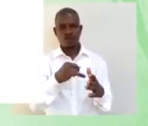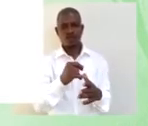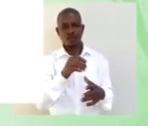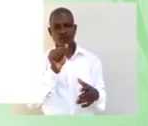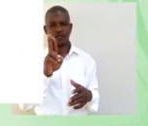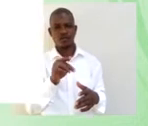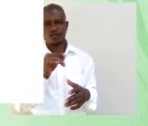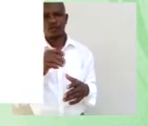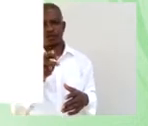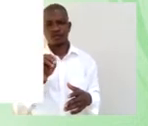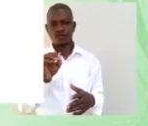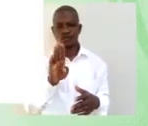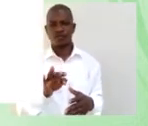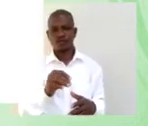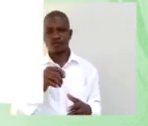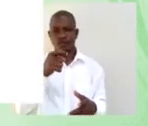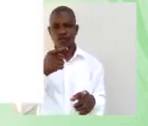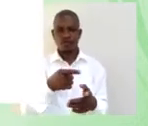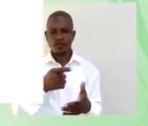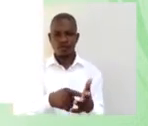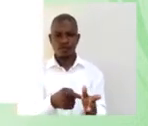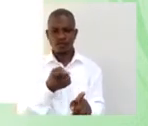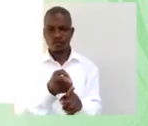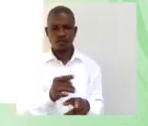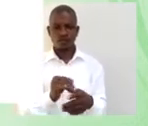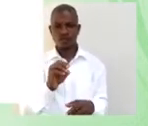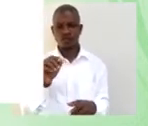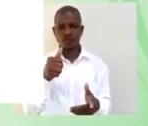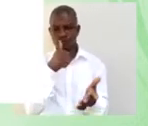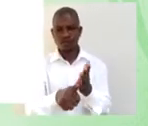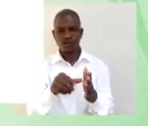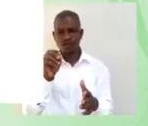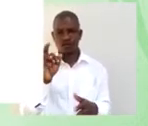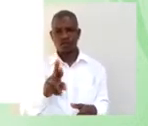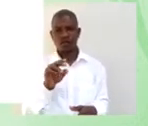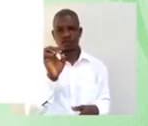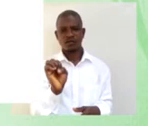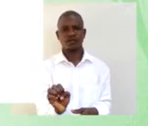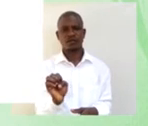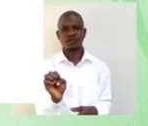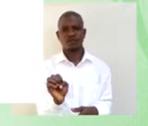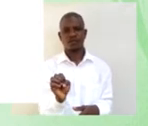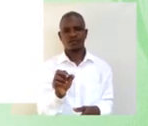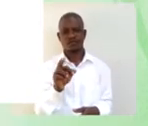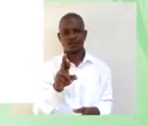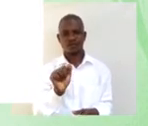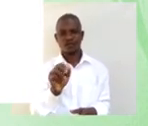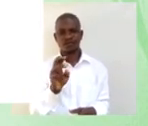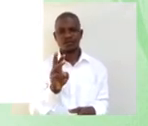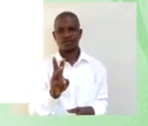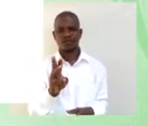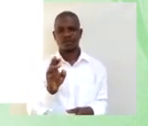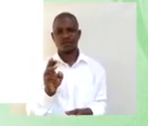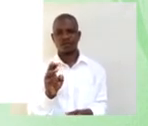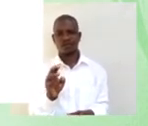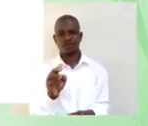A-U. More, score, letters O-R-E. Raw,